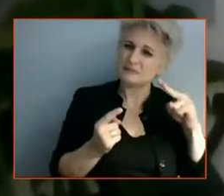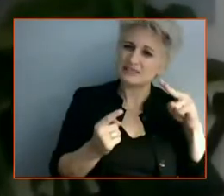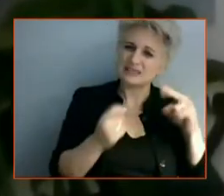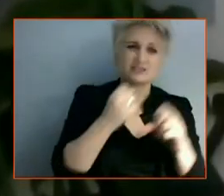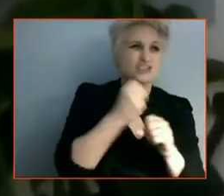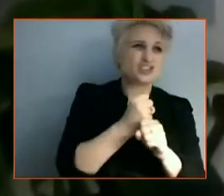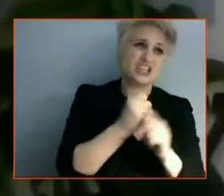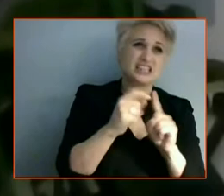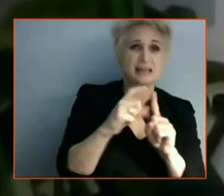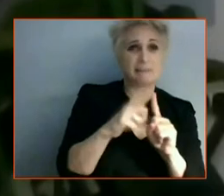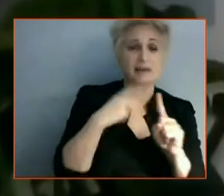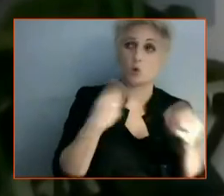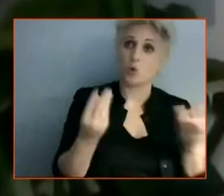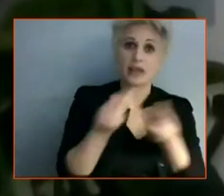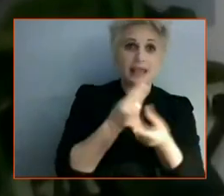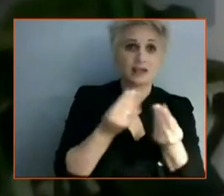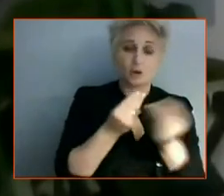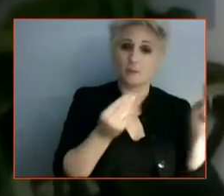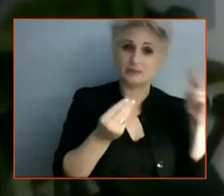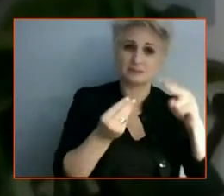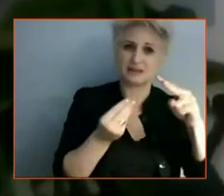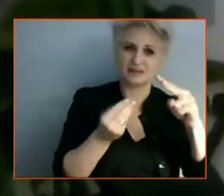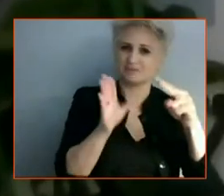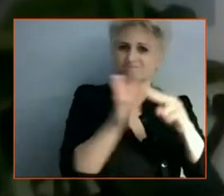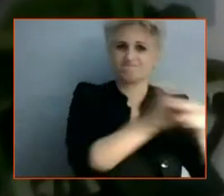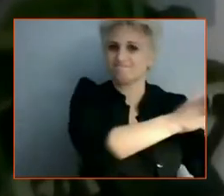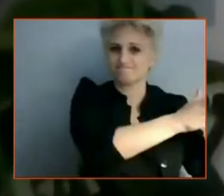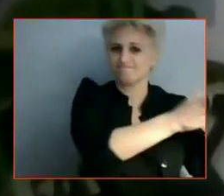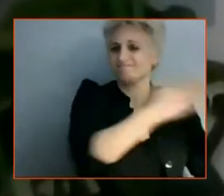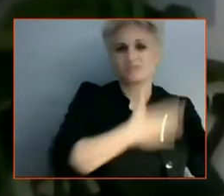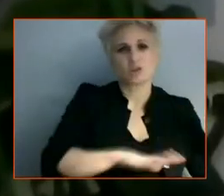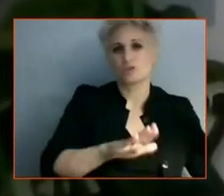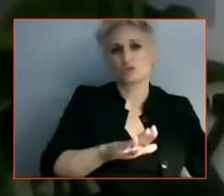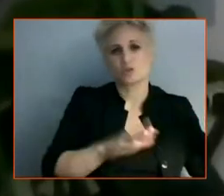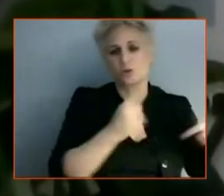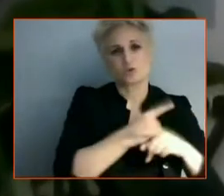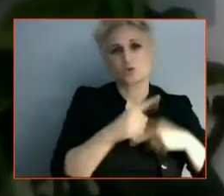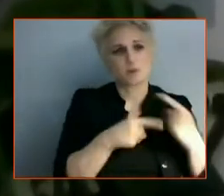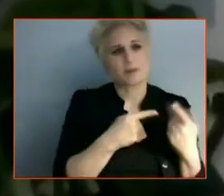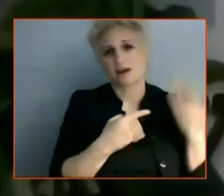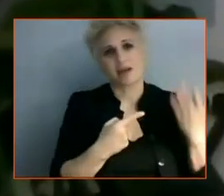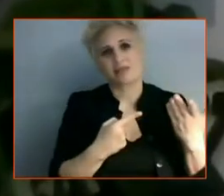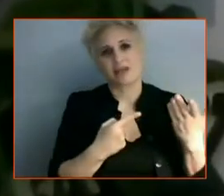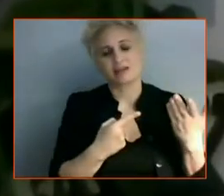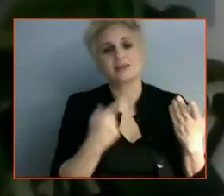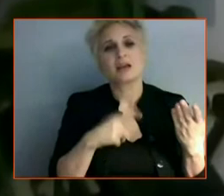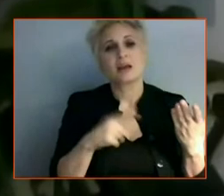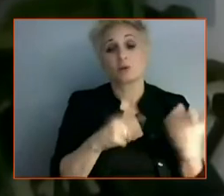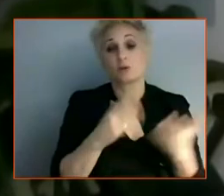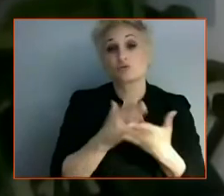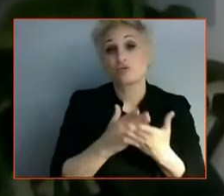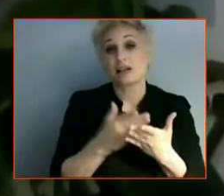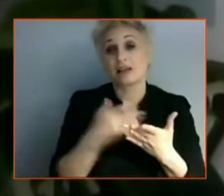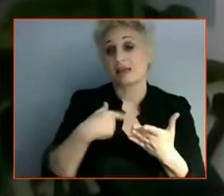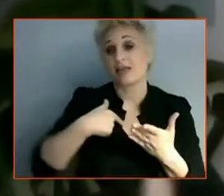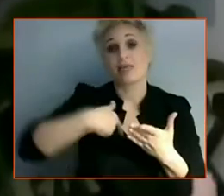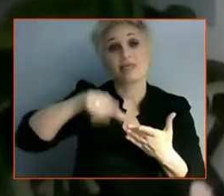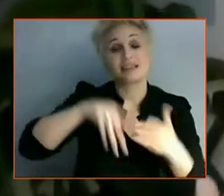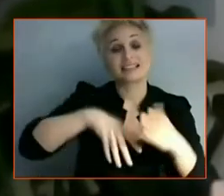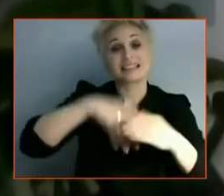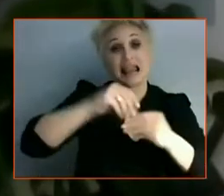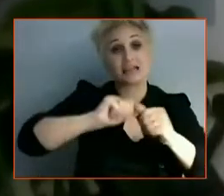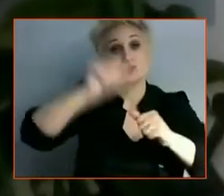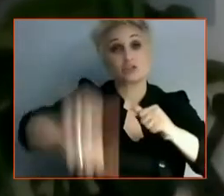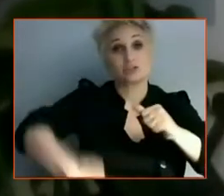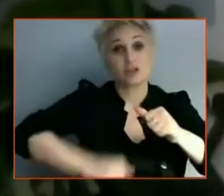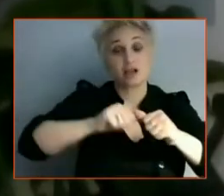kind of economic perspective, because I also have made it a real mission of mine this kind of election cycle to push back